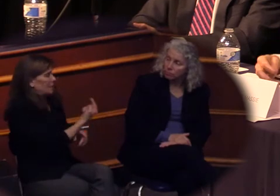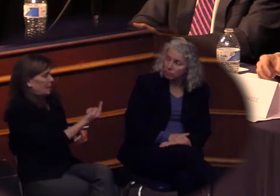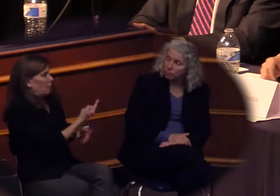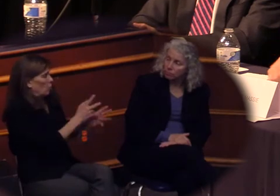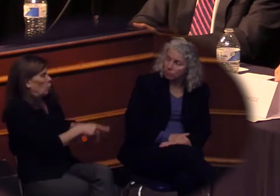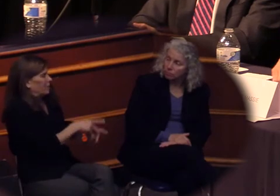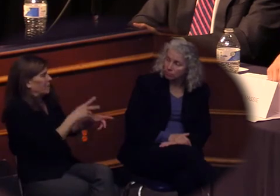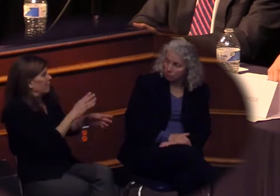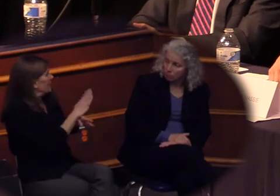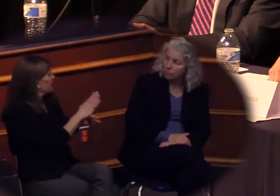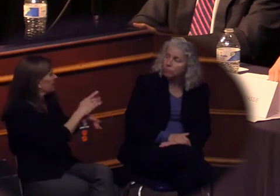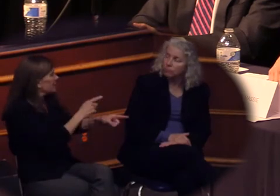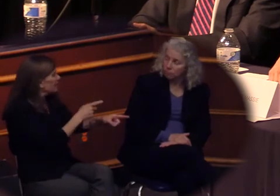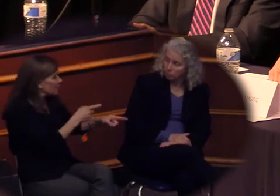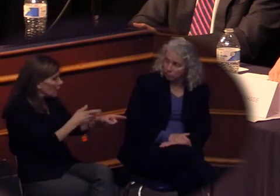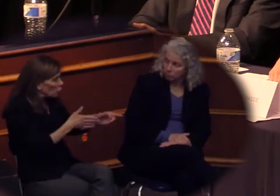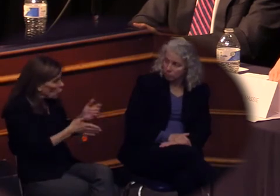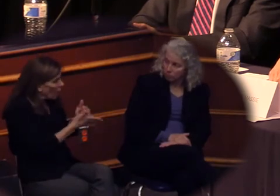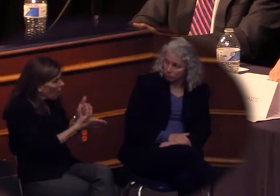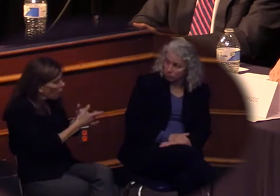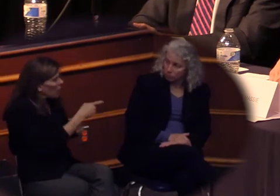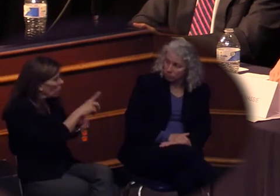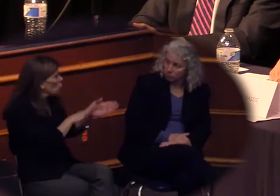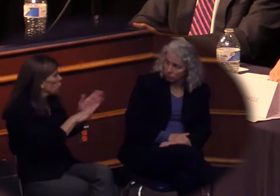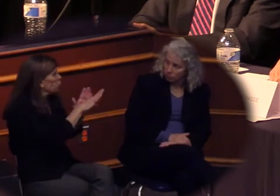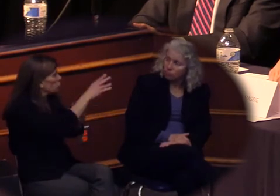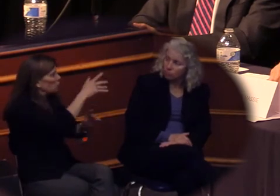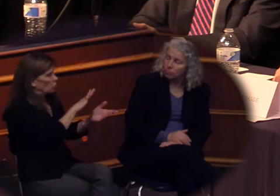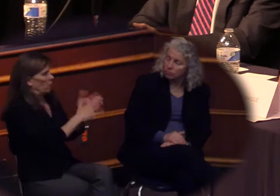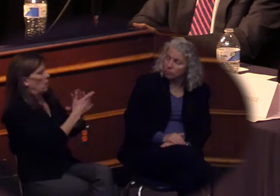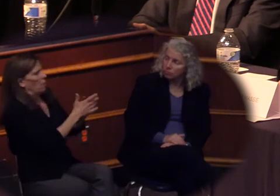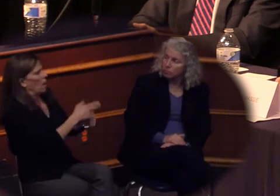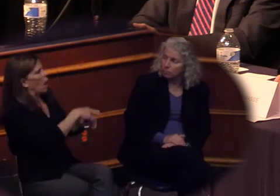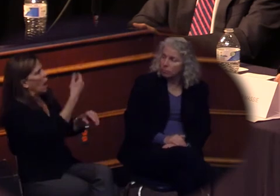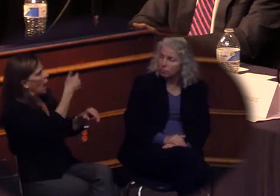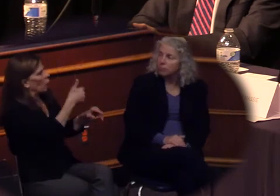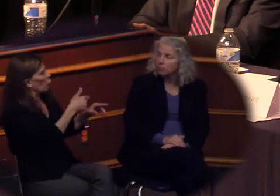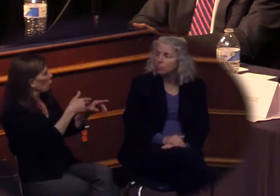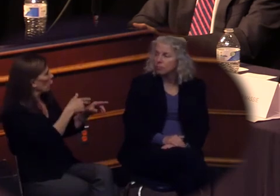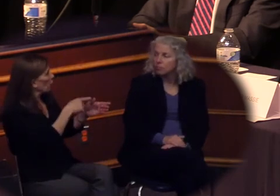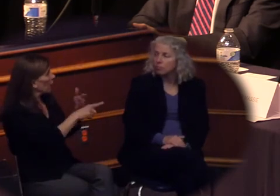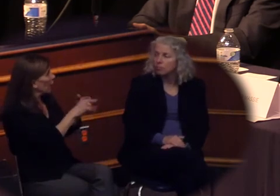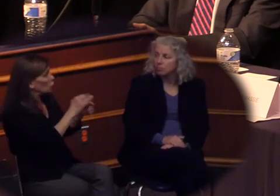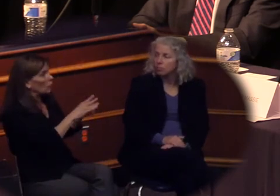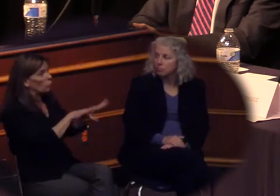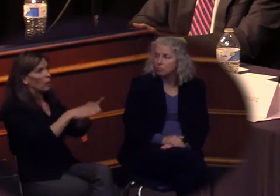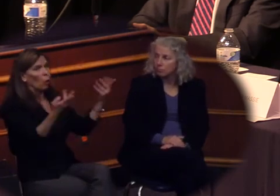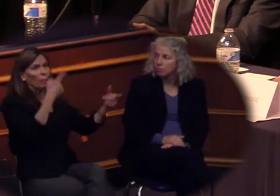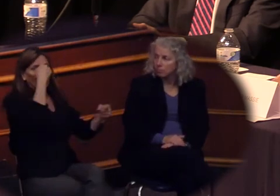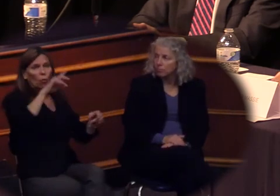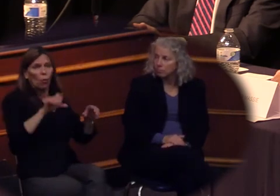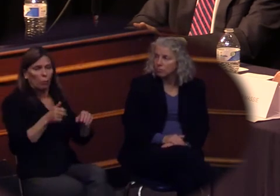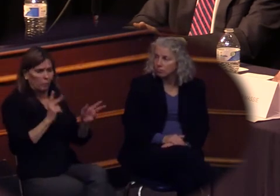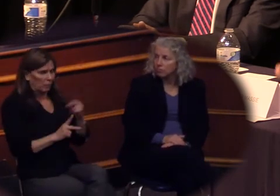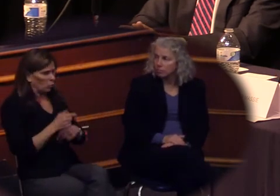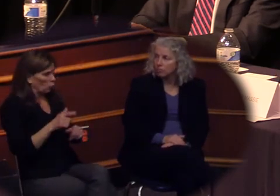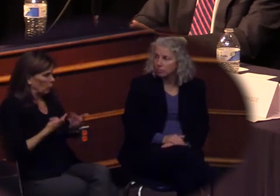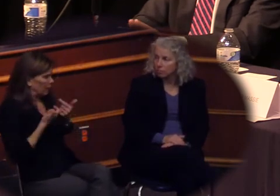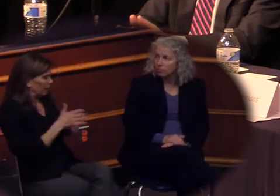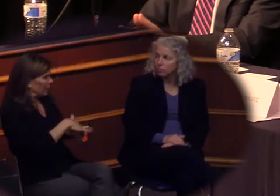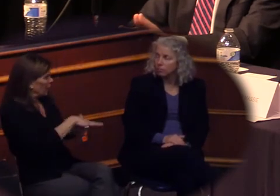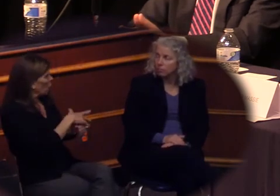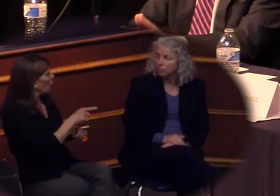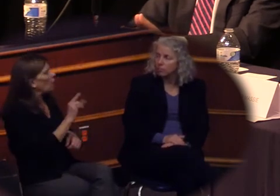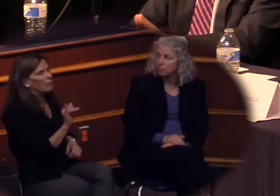the capacity to scale up and that want to scale up to create higher paying jobs where people live. I would also say, when these proposals like